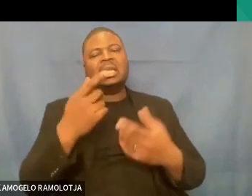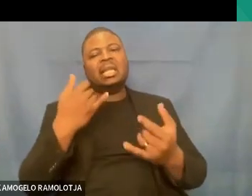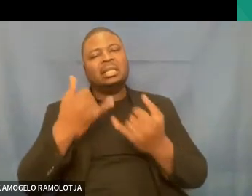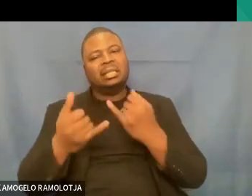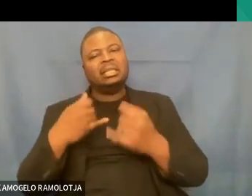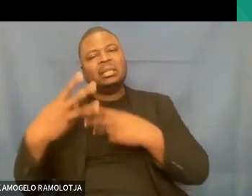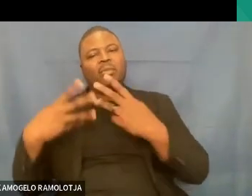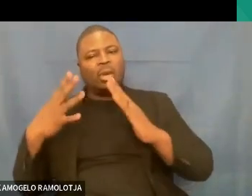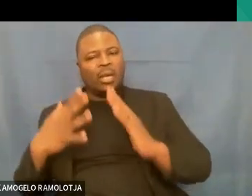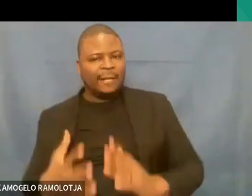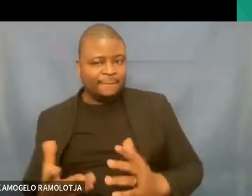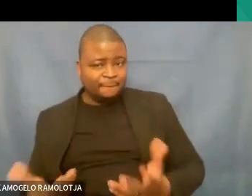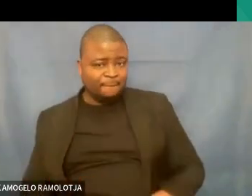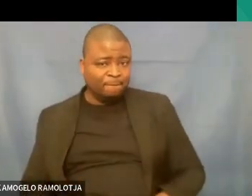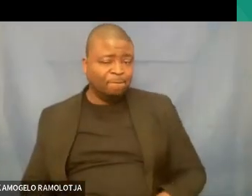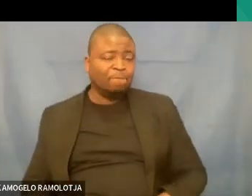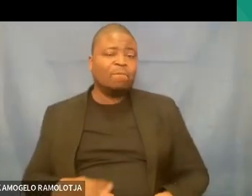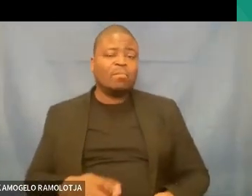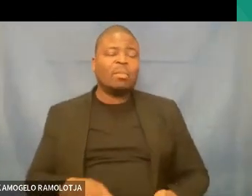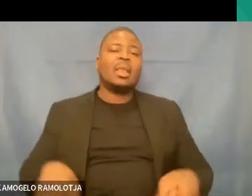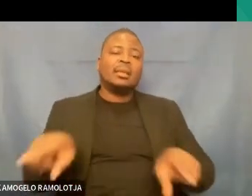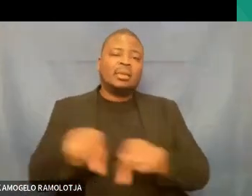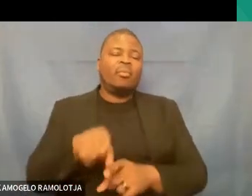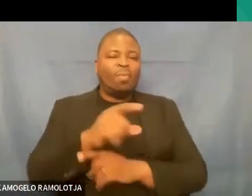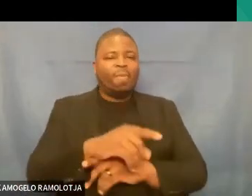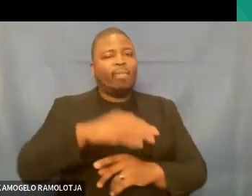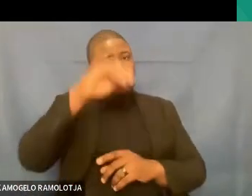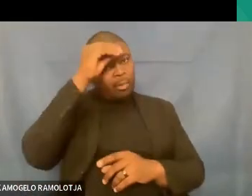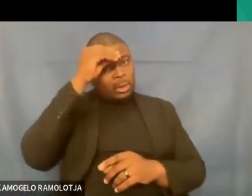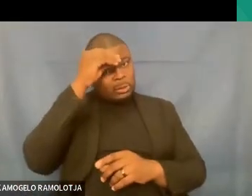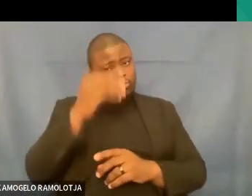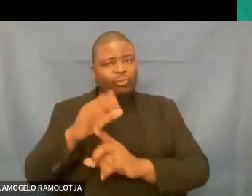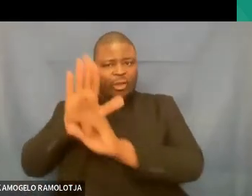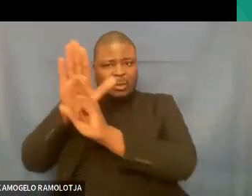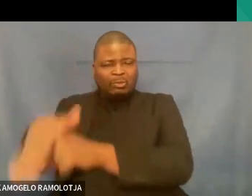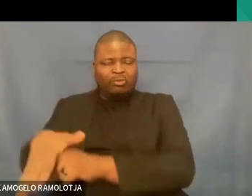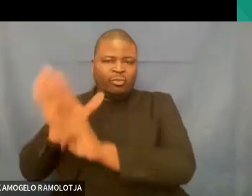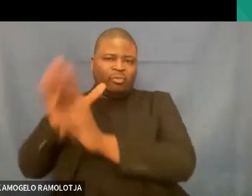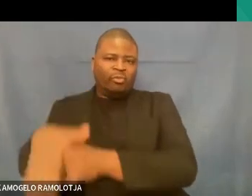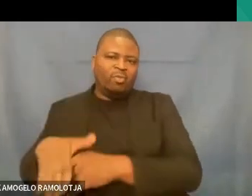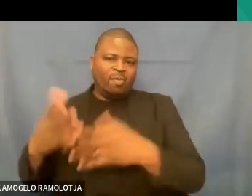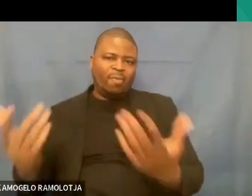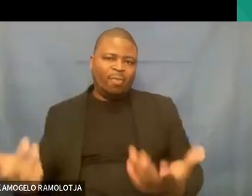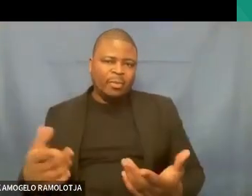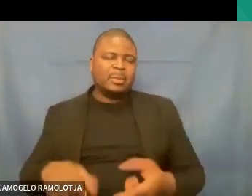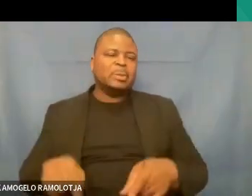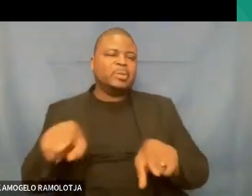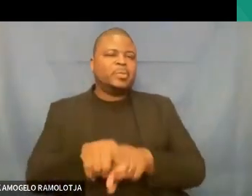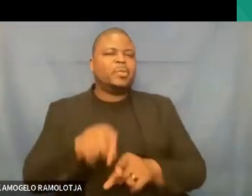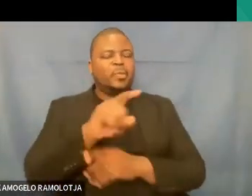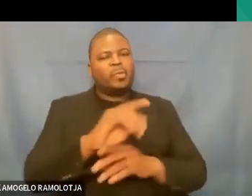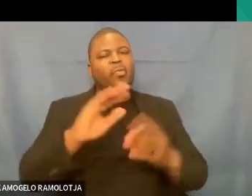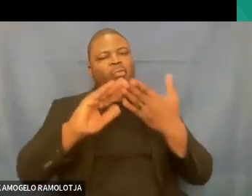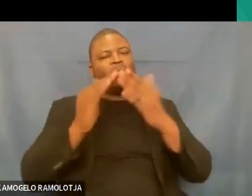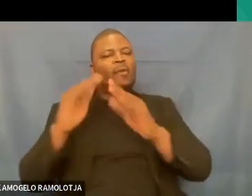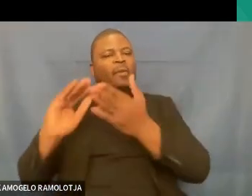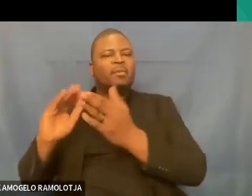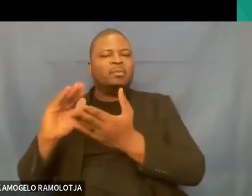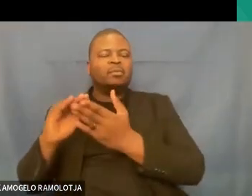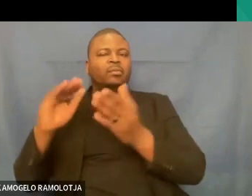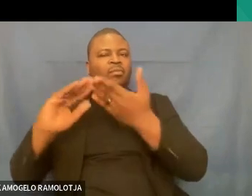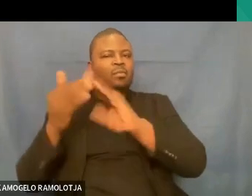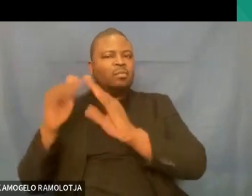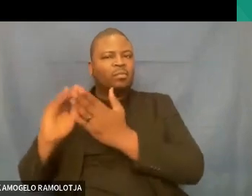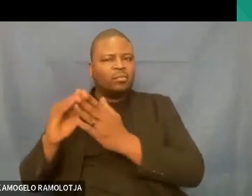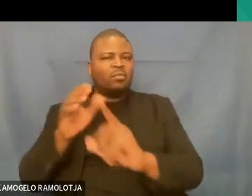police. They experience police violence. And of course, the societal rejection that is attached to the community